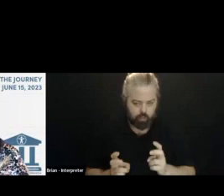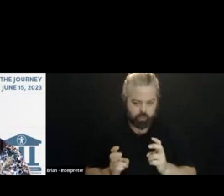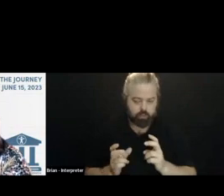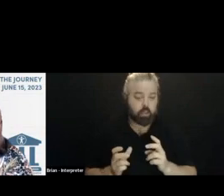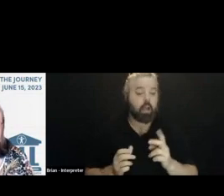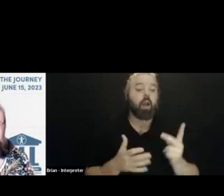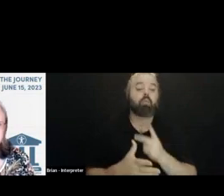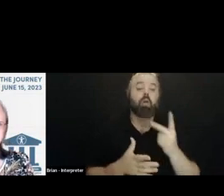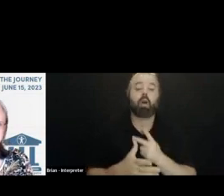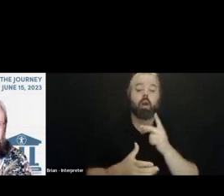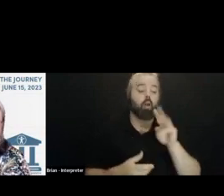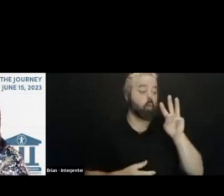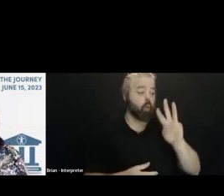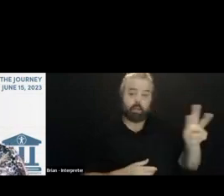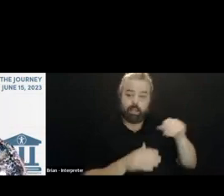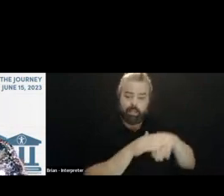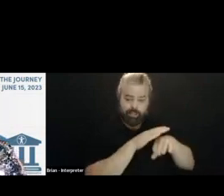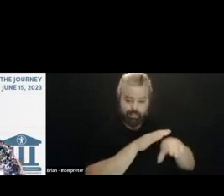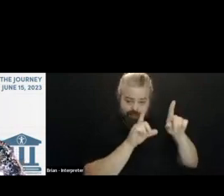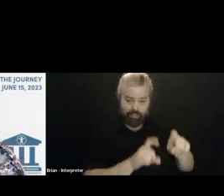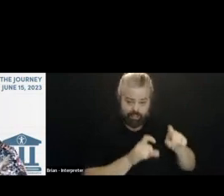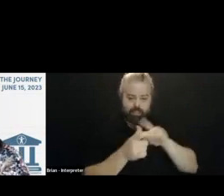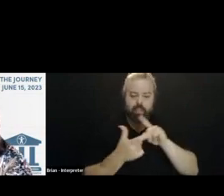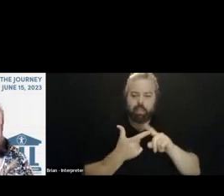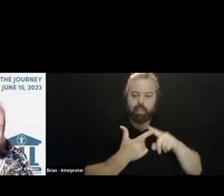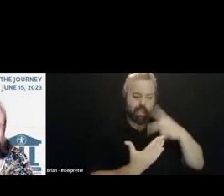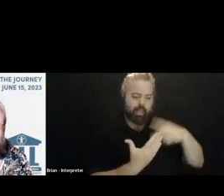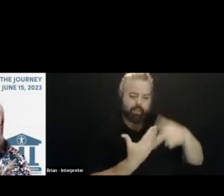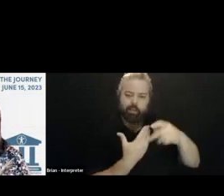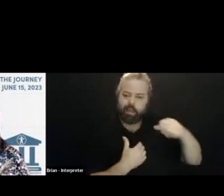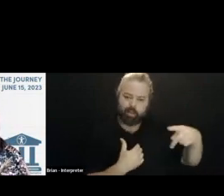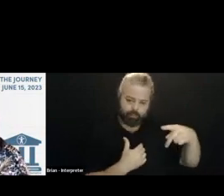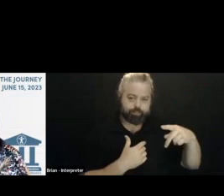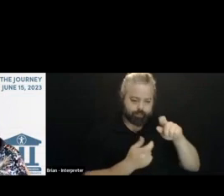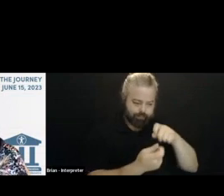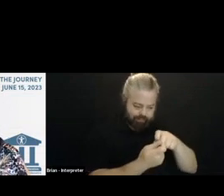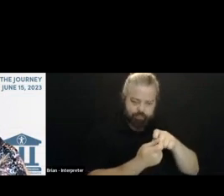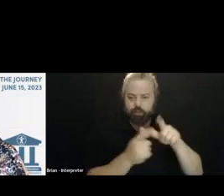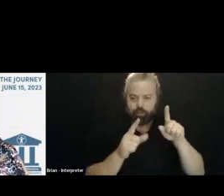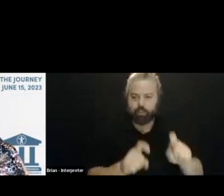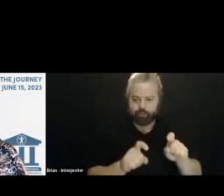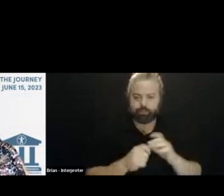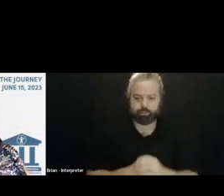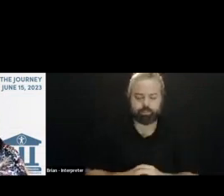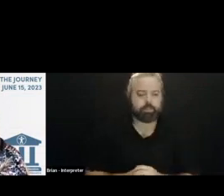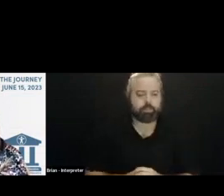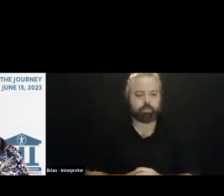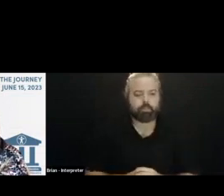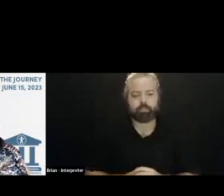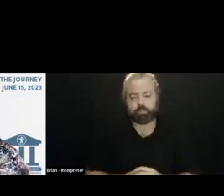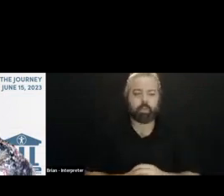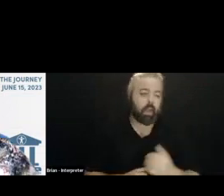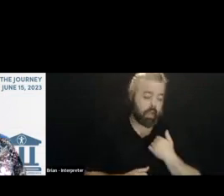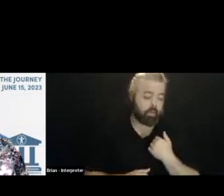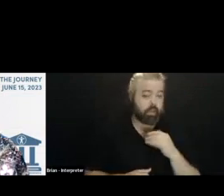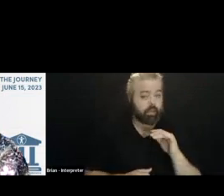primarily website accessibility testing and application specific accessibility testing. I only have like 10